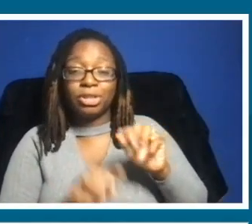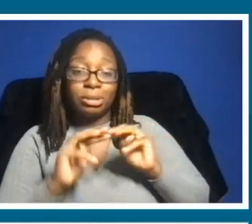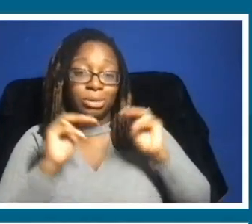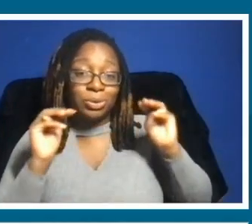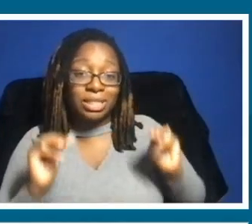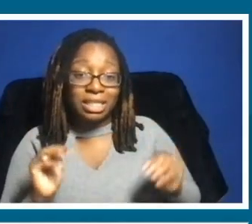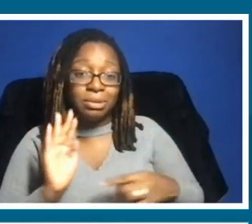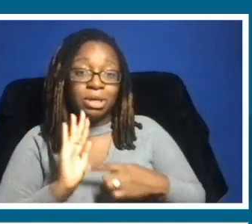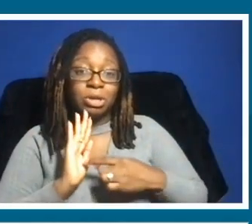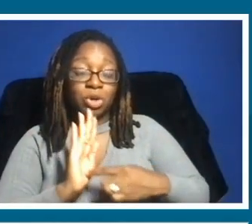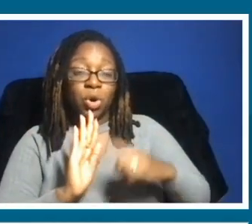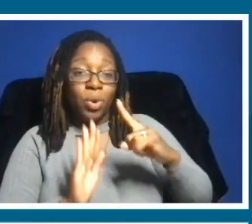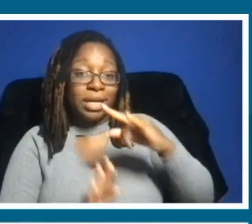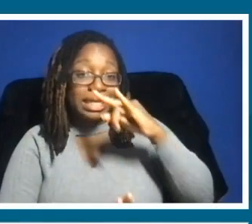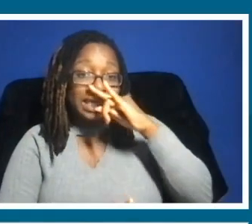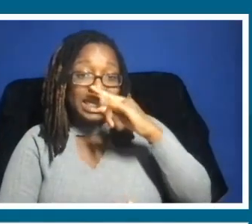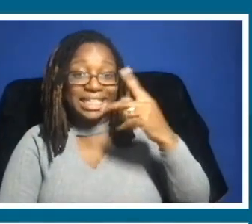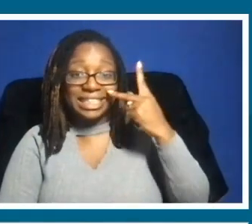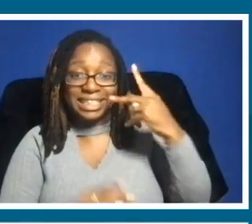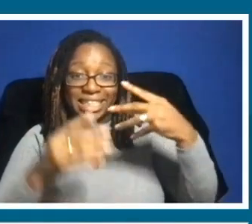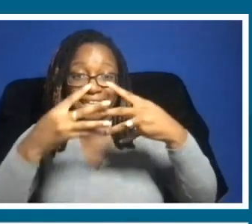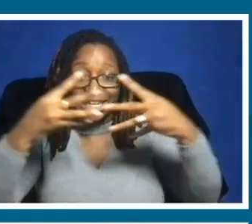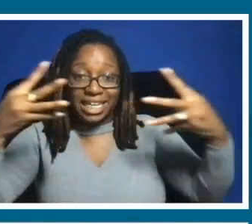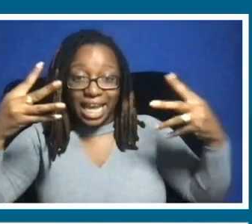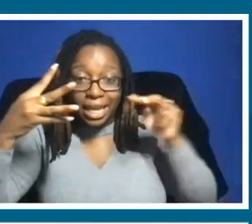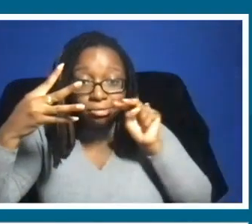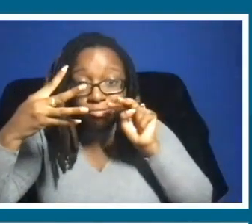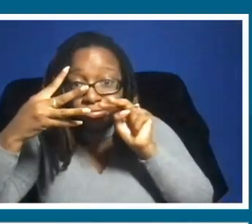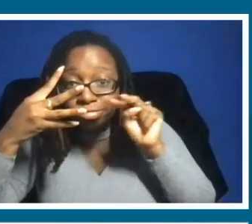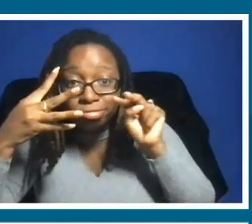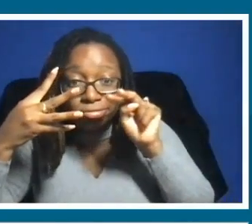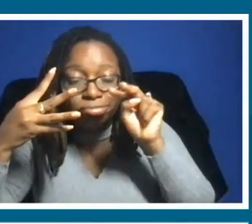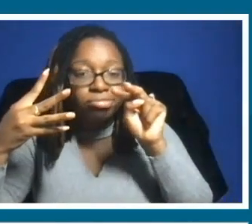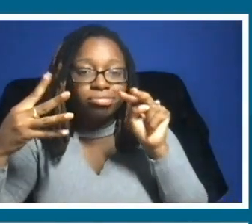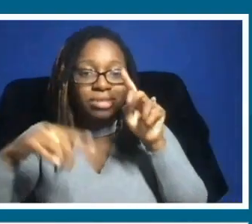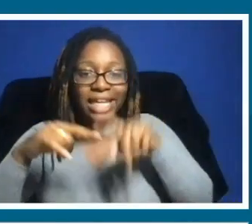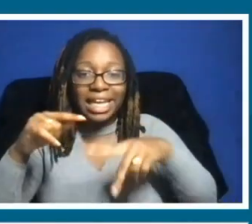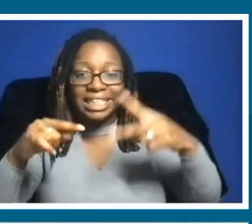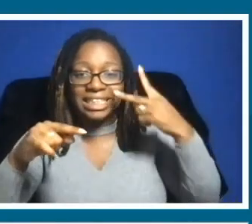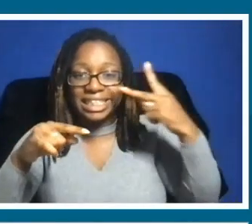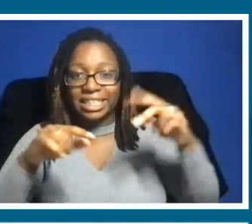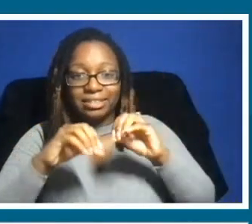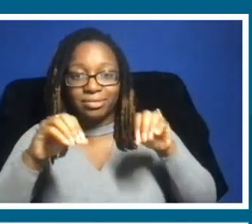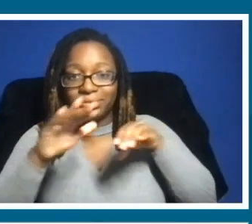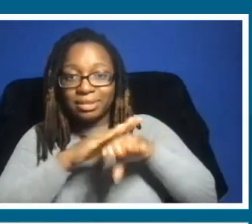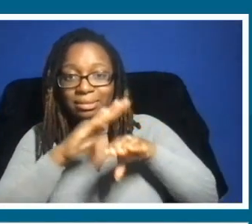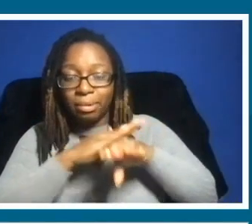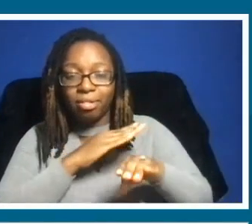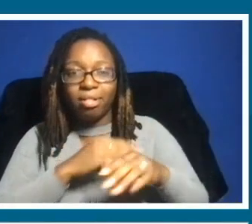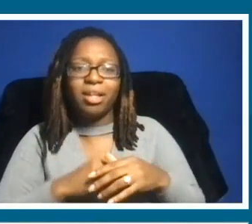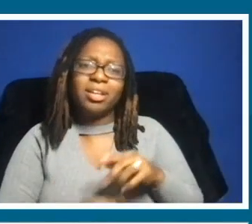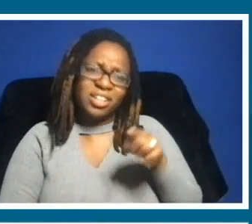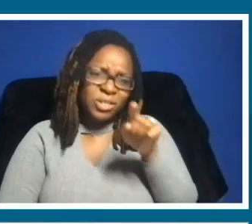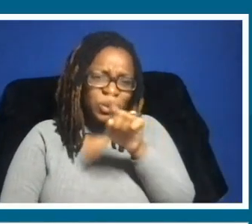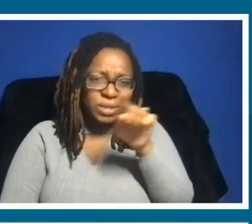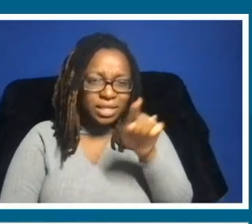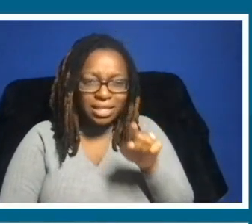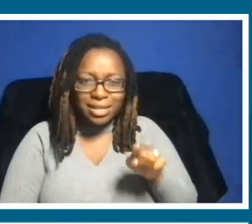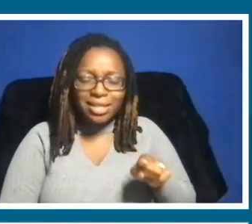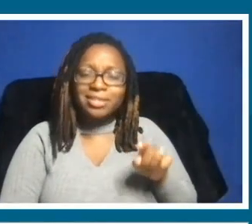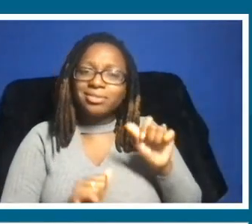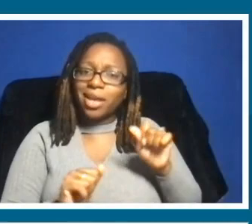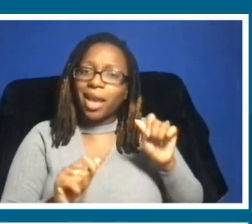child looking through gates at a schoolyard, which is inaccessible. These items can appeal to